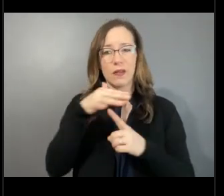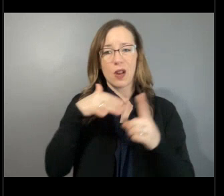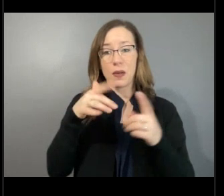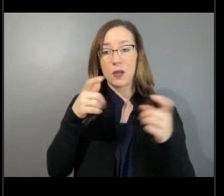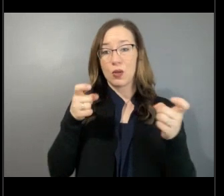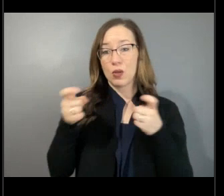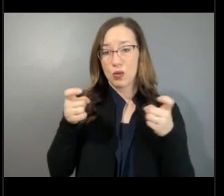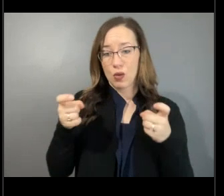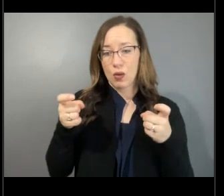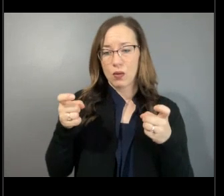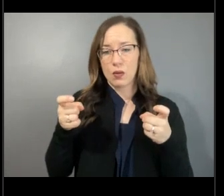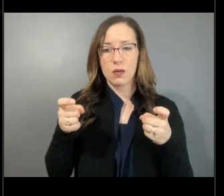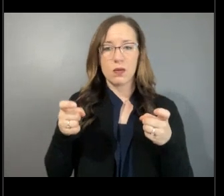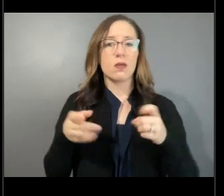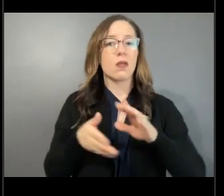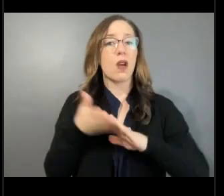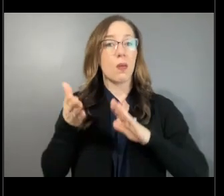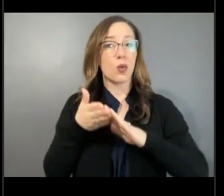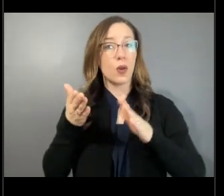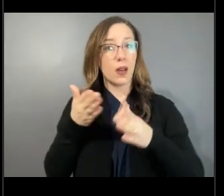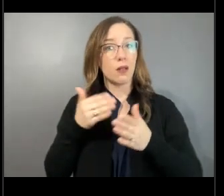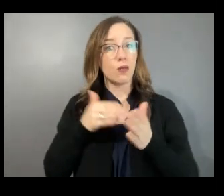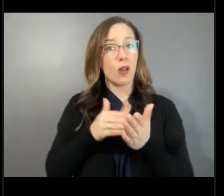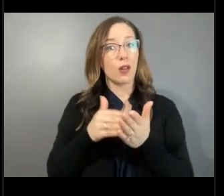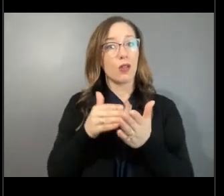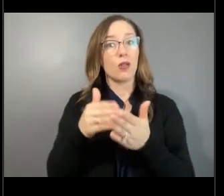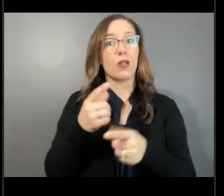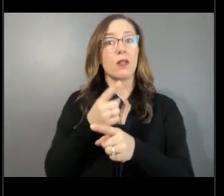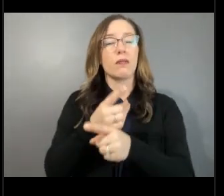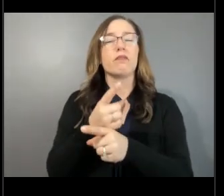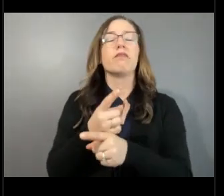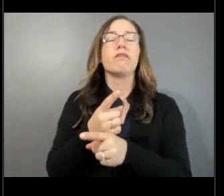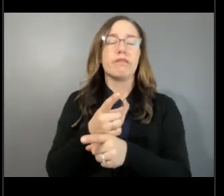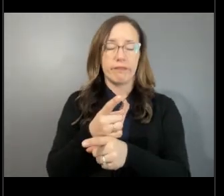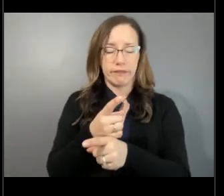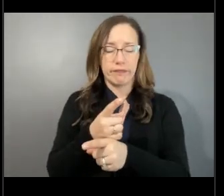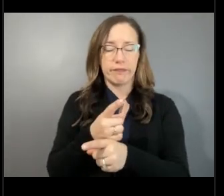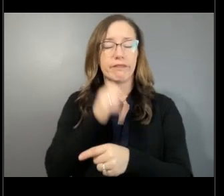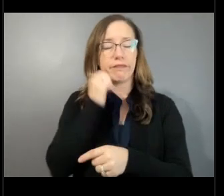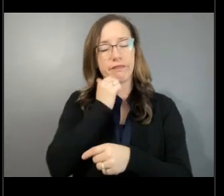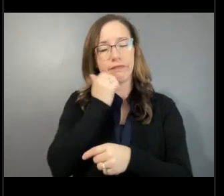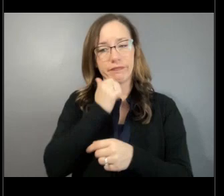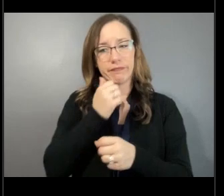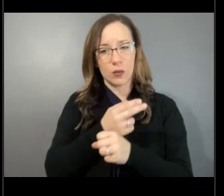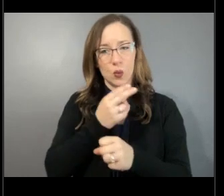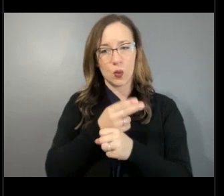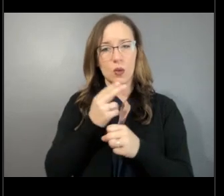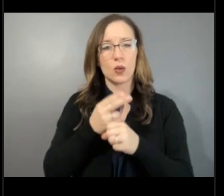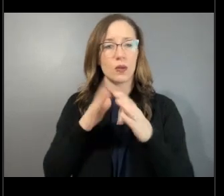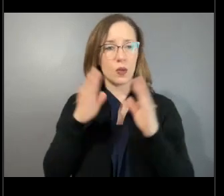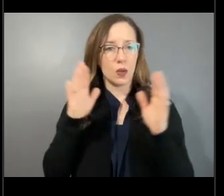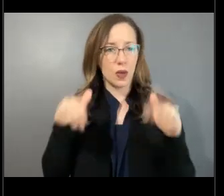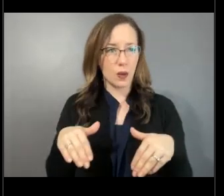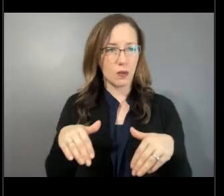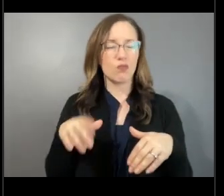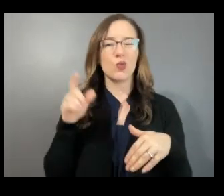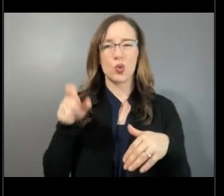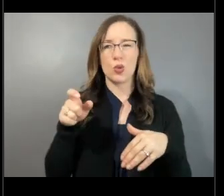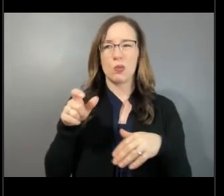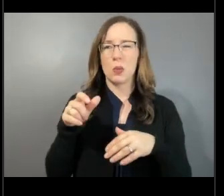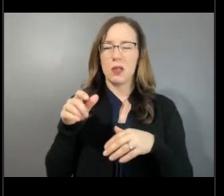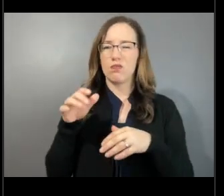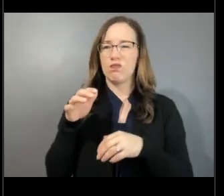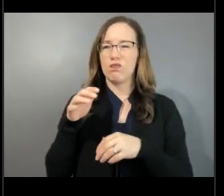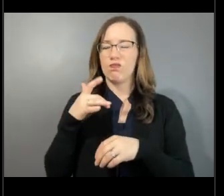controls operated regularly or frequently in the daily use of a dwelling unit be in